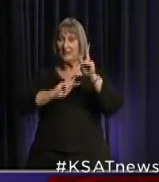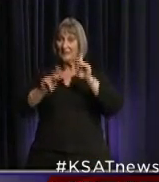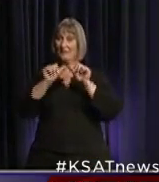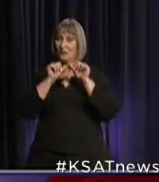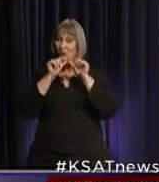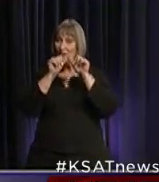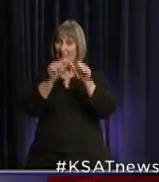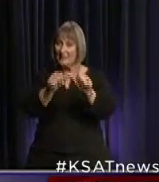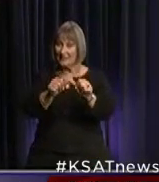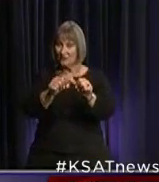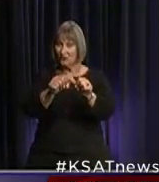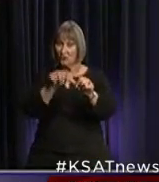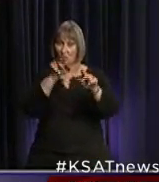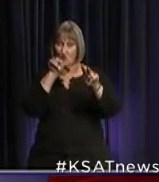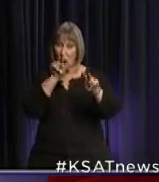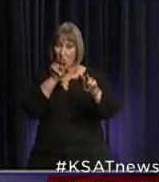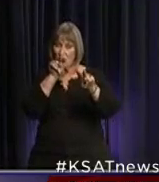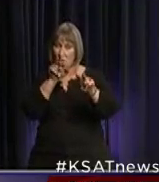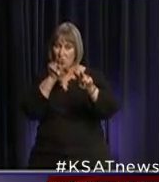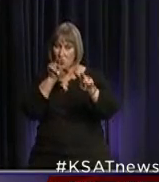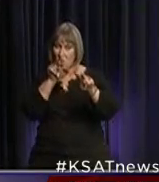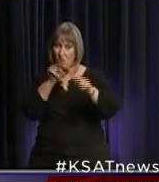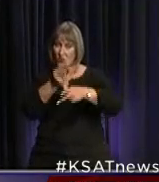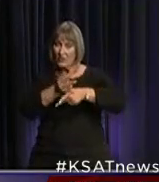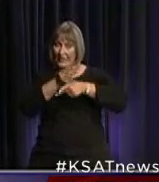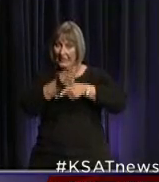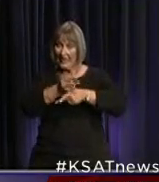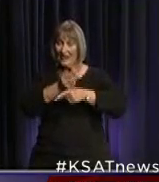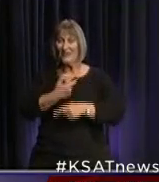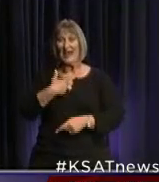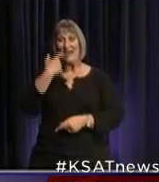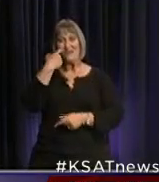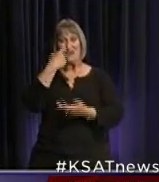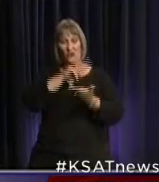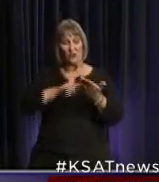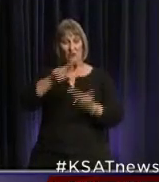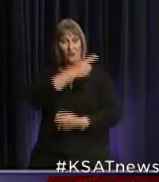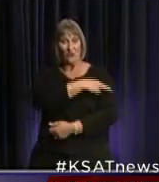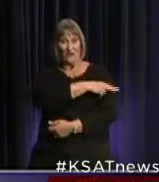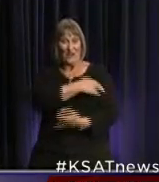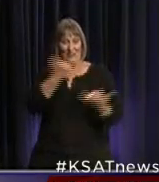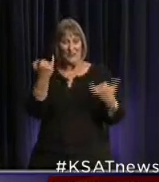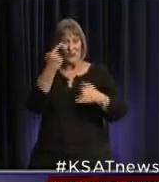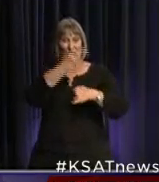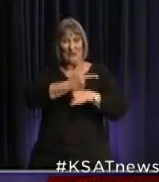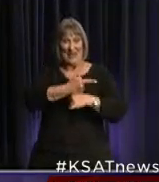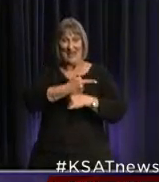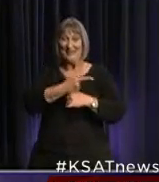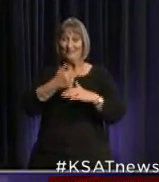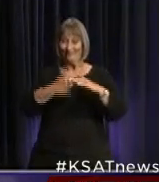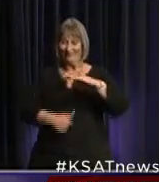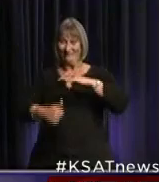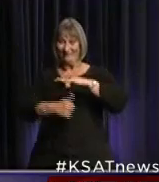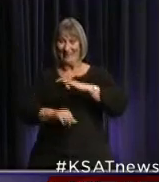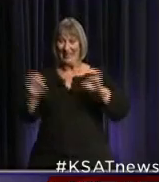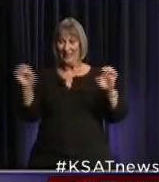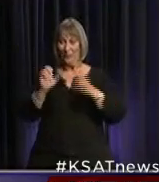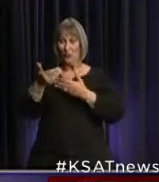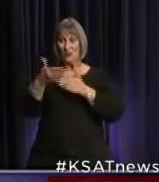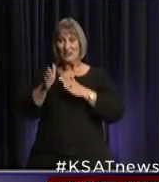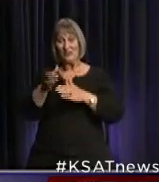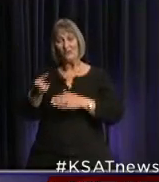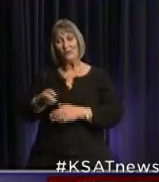to be vigilant. I just was on the wards at University Hospital today, down in the emergency room, admitting new